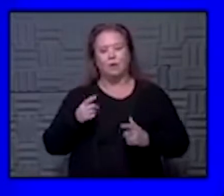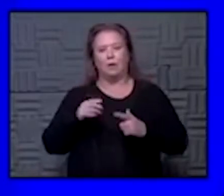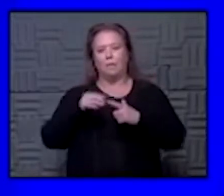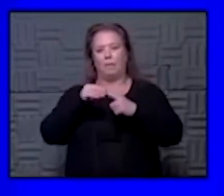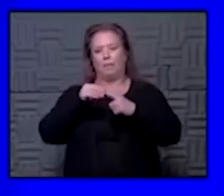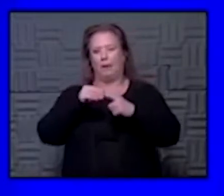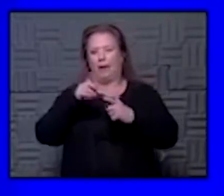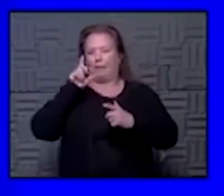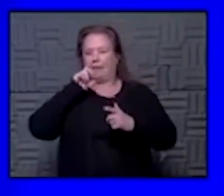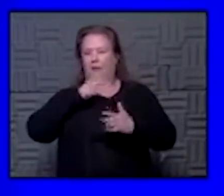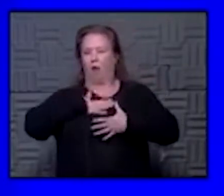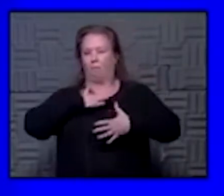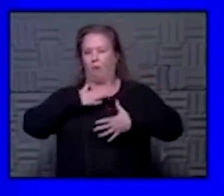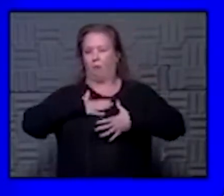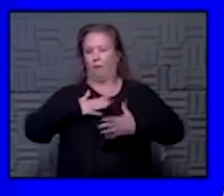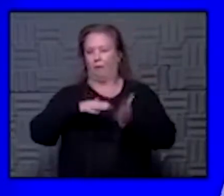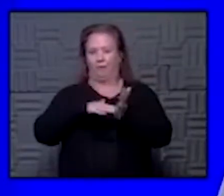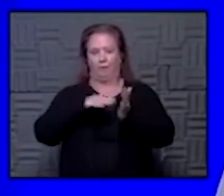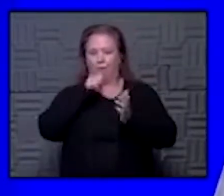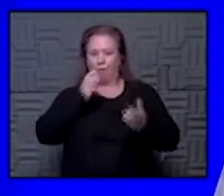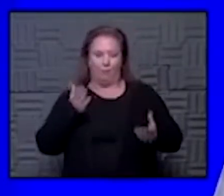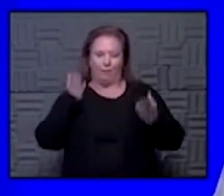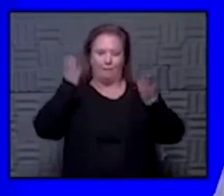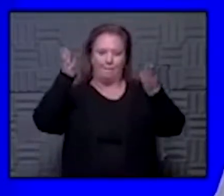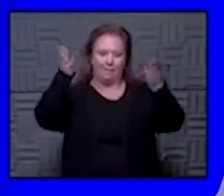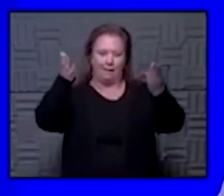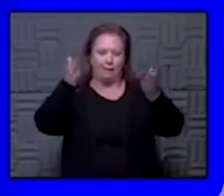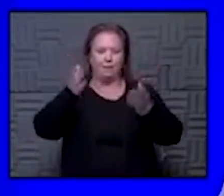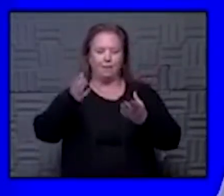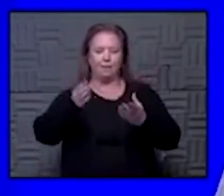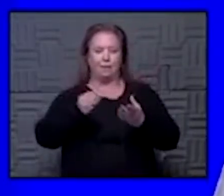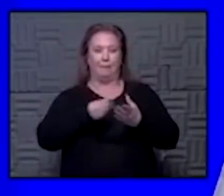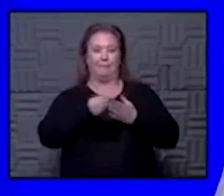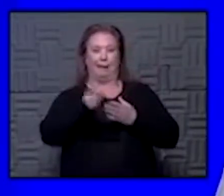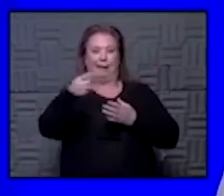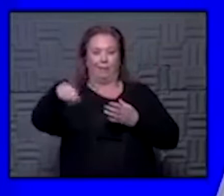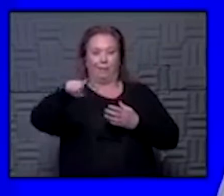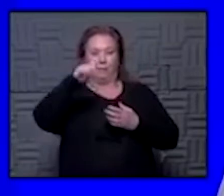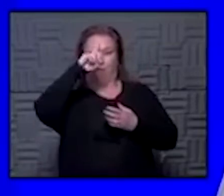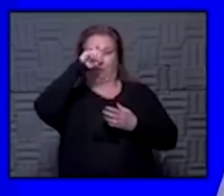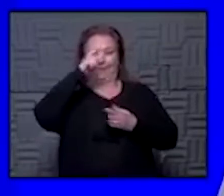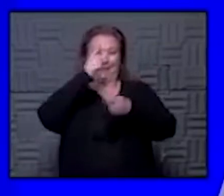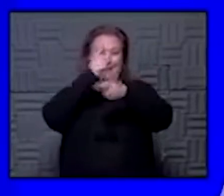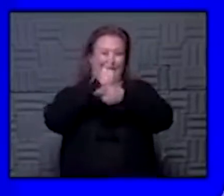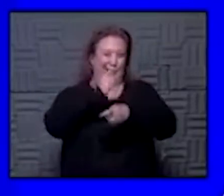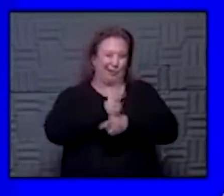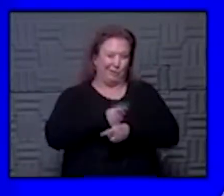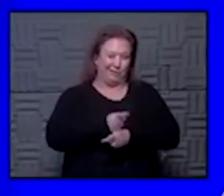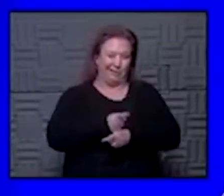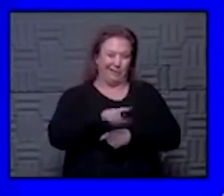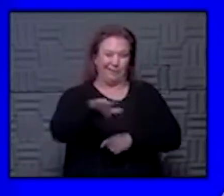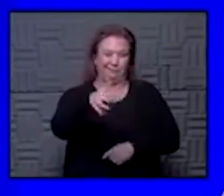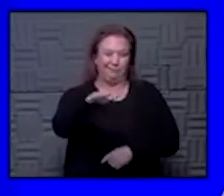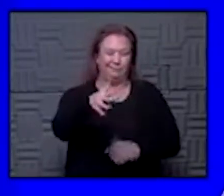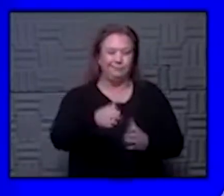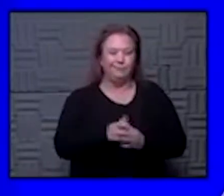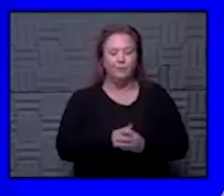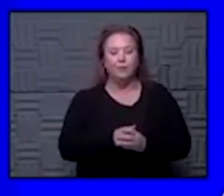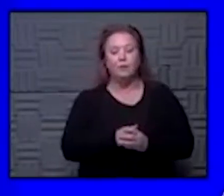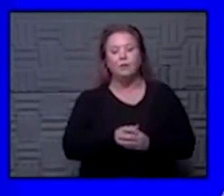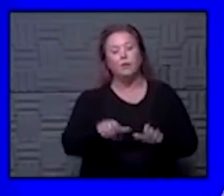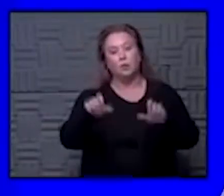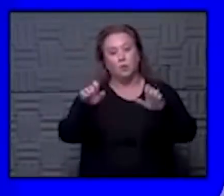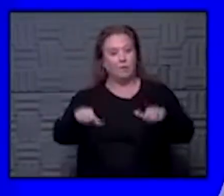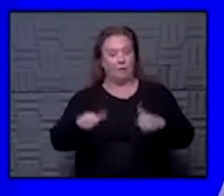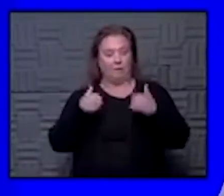pulmonary colleagues would be just like you said, and probably not recommend necessarily, because is the accuracy okay? You can certainly